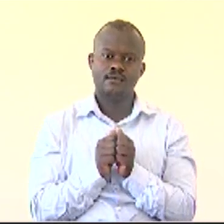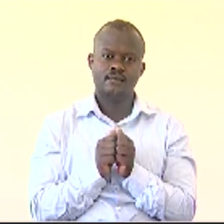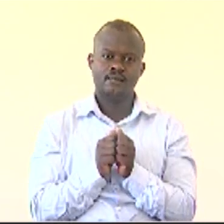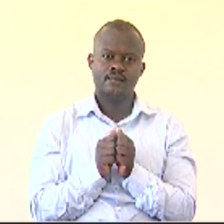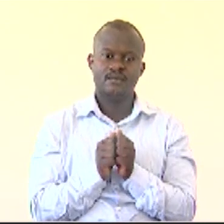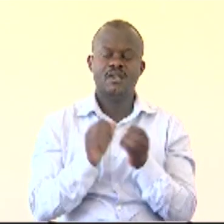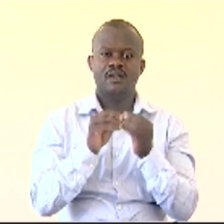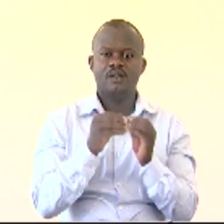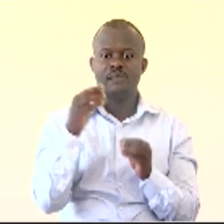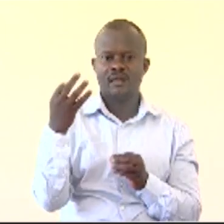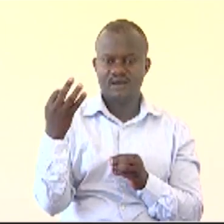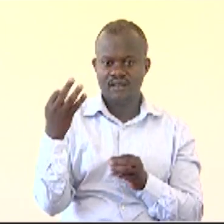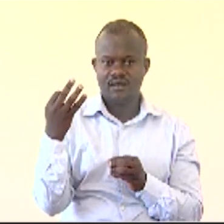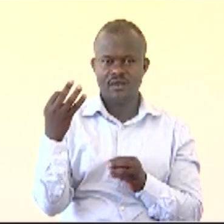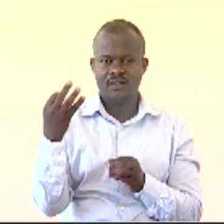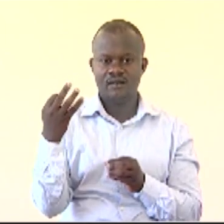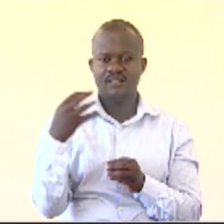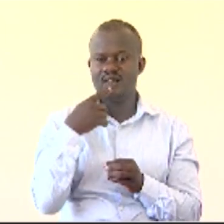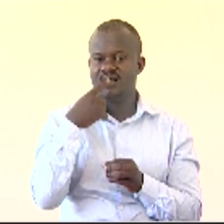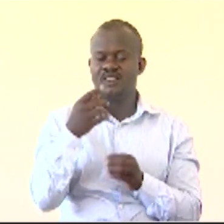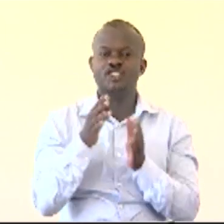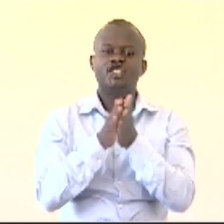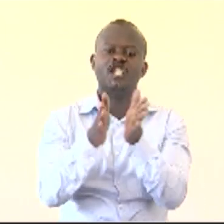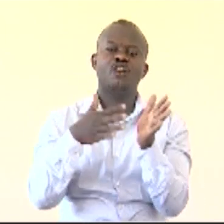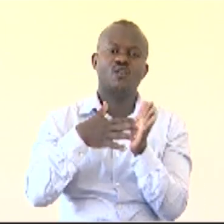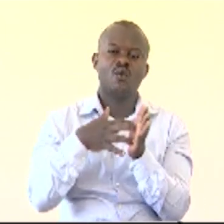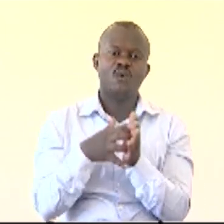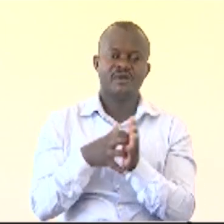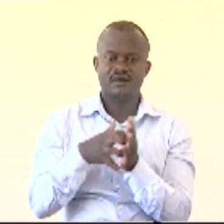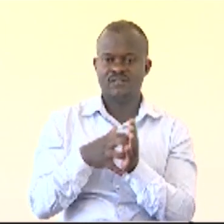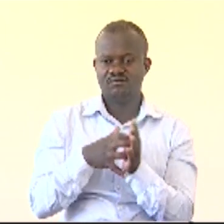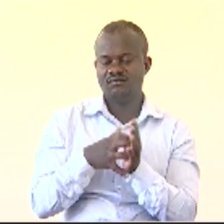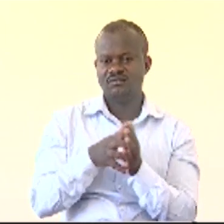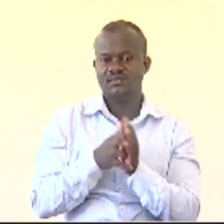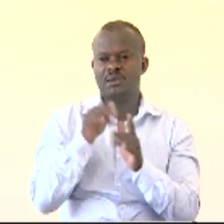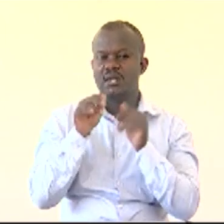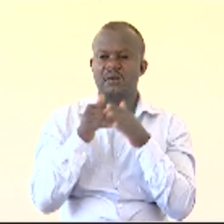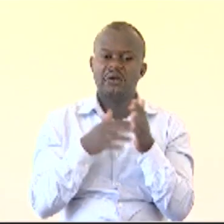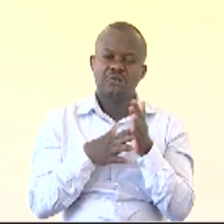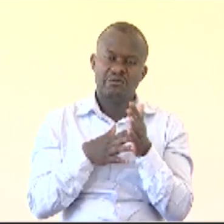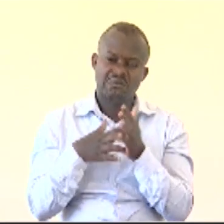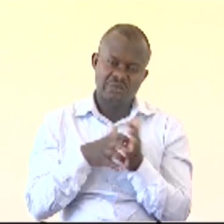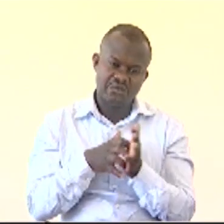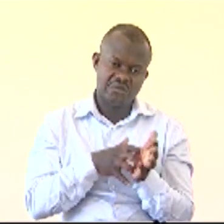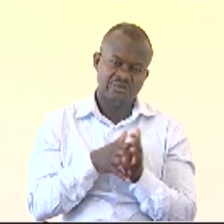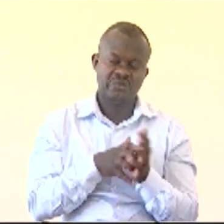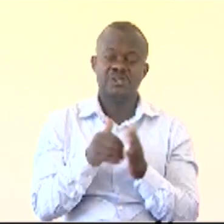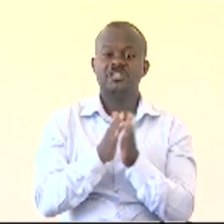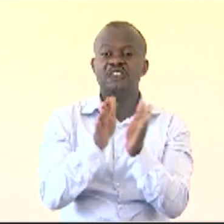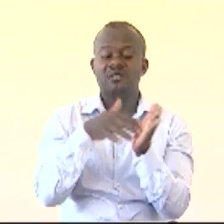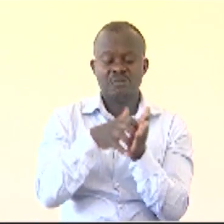Number 3, there is a general weakness. Person is ever weak. General